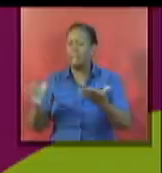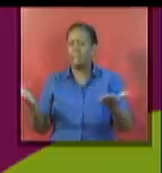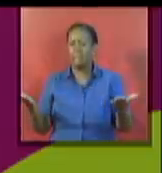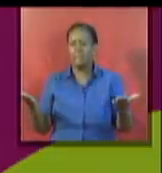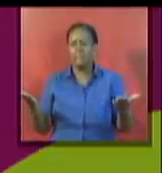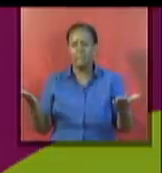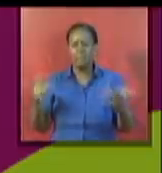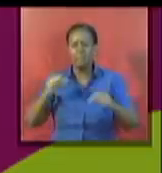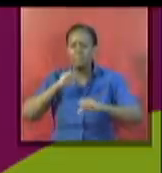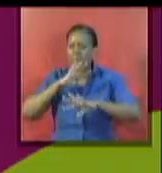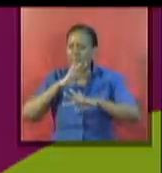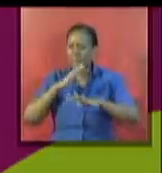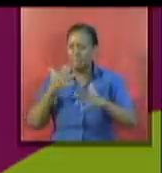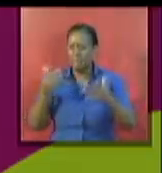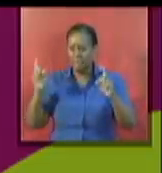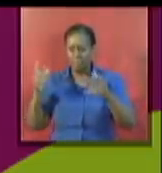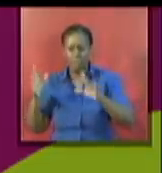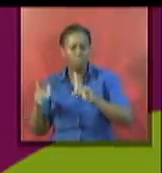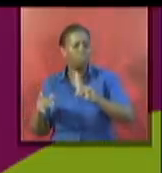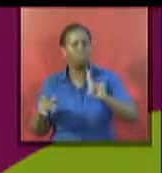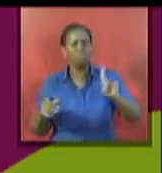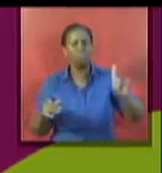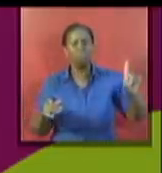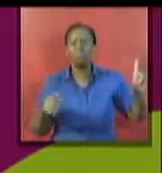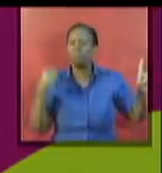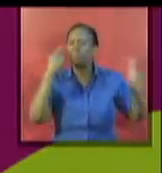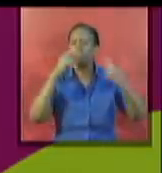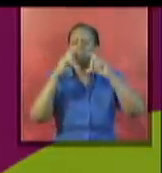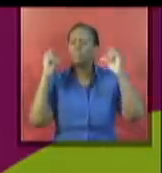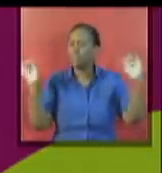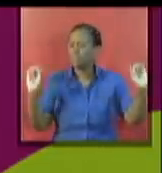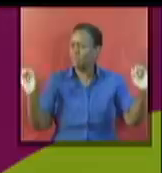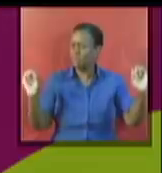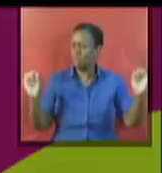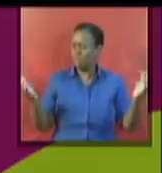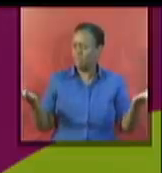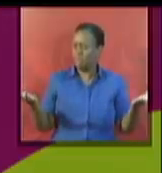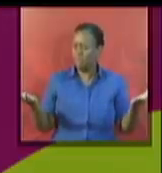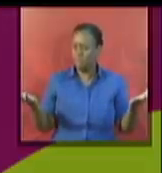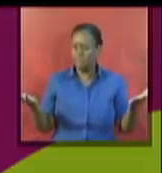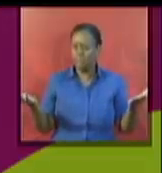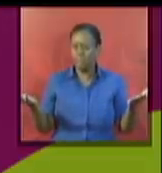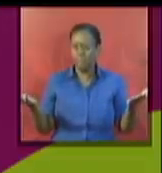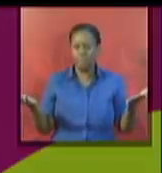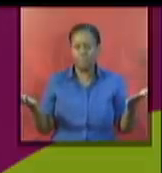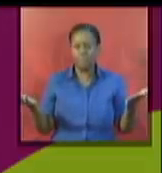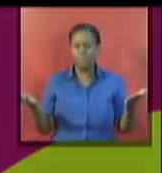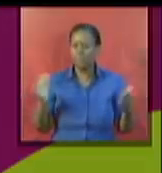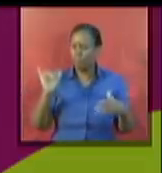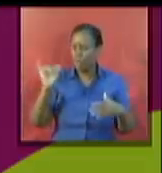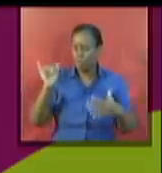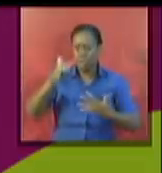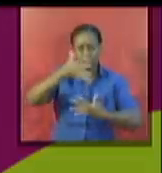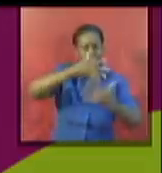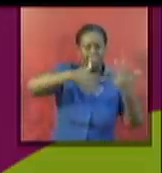test. Everything is happening with that person who is getting COVID tested intermingling with other patients who are there for